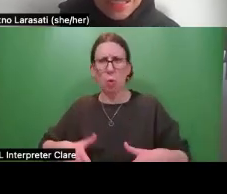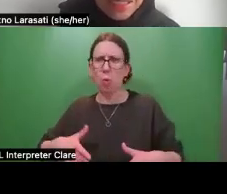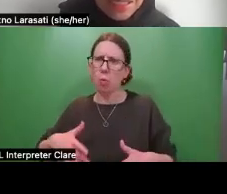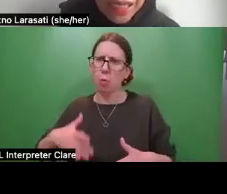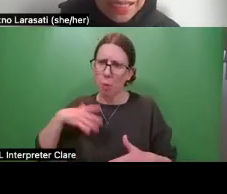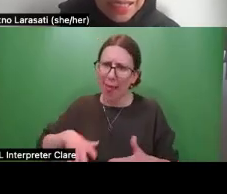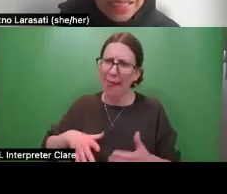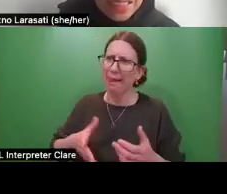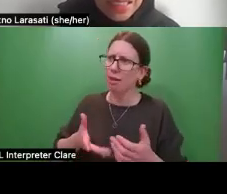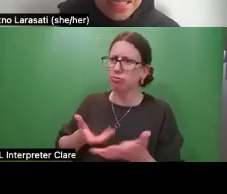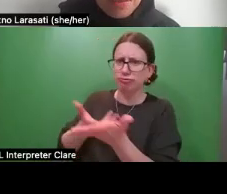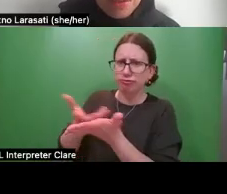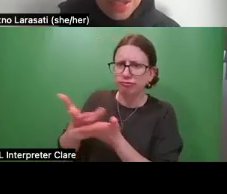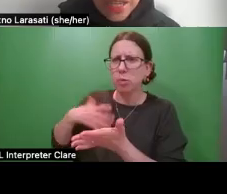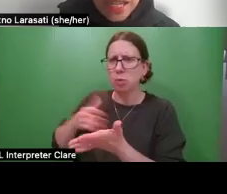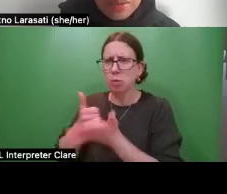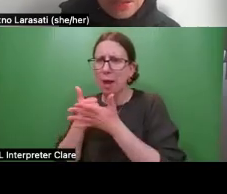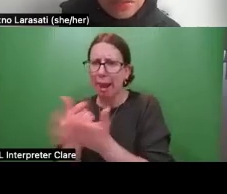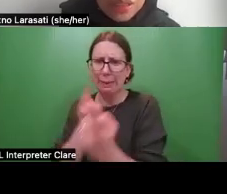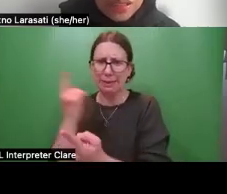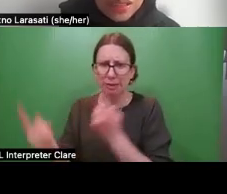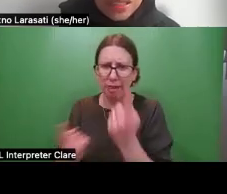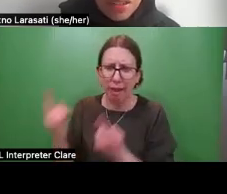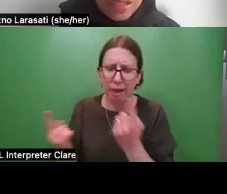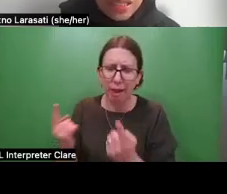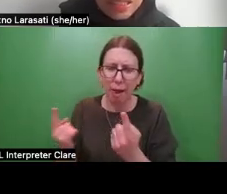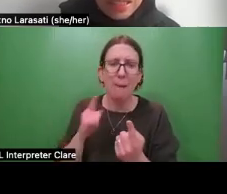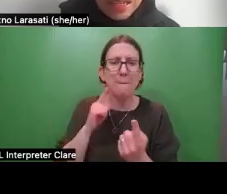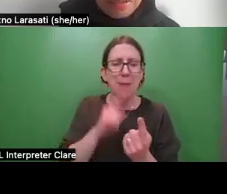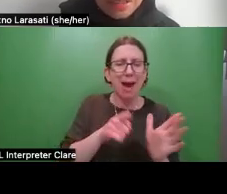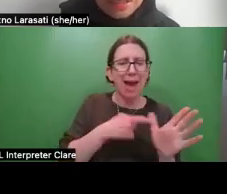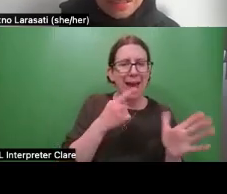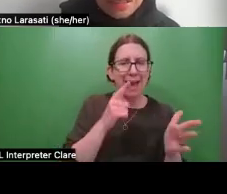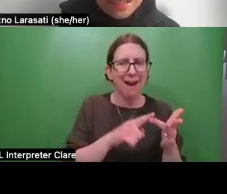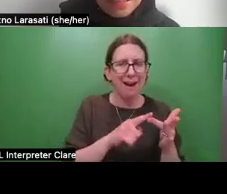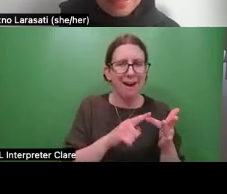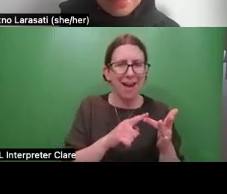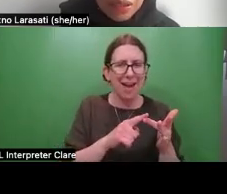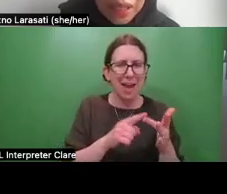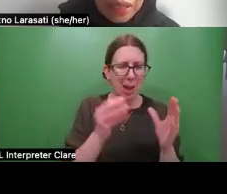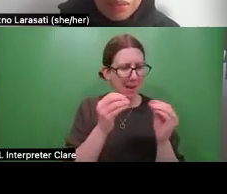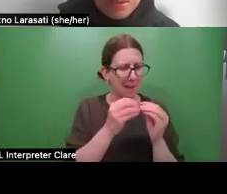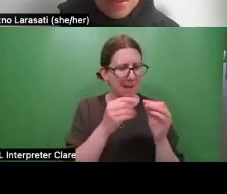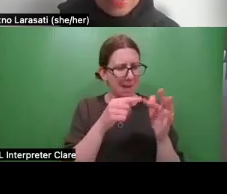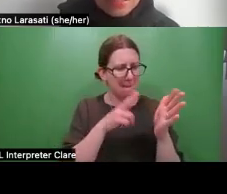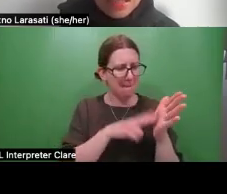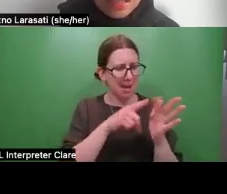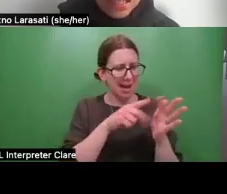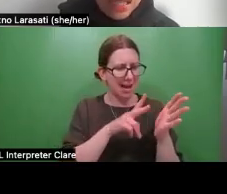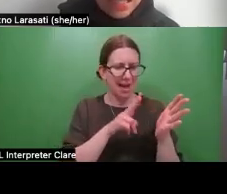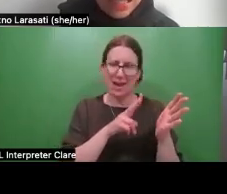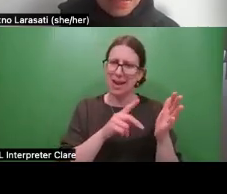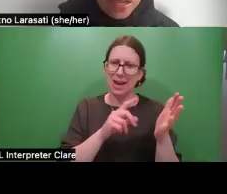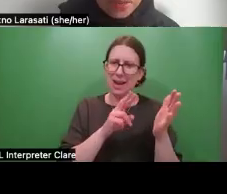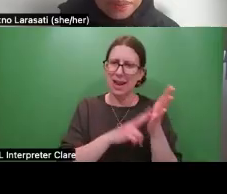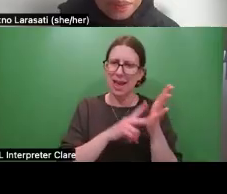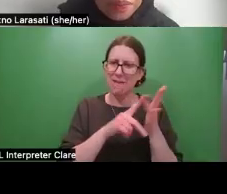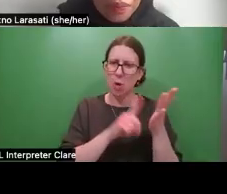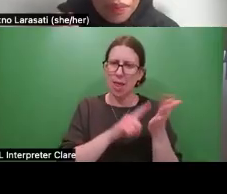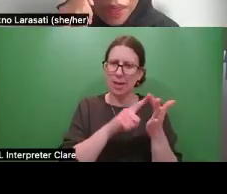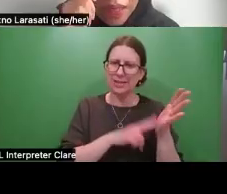true intentionality. Therefore, AI benevolence is not inherent trait, but rather a design